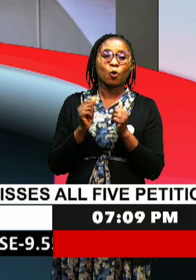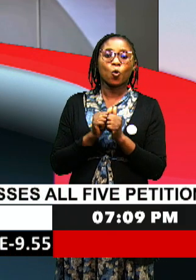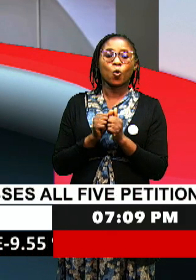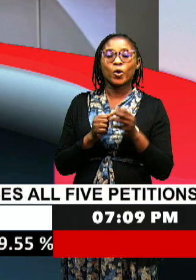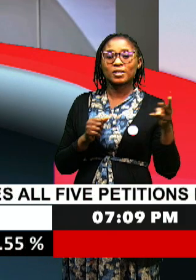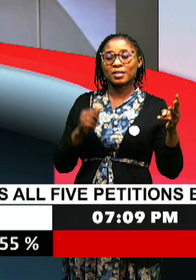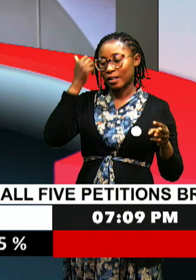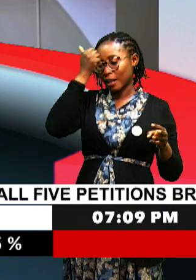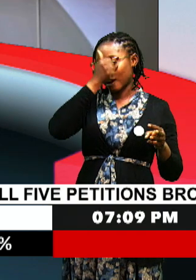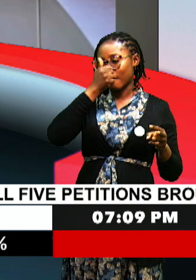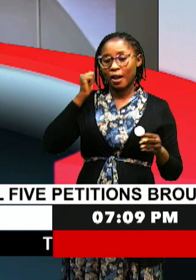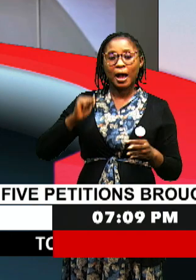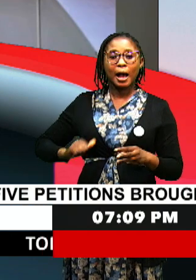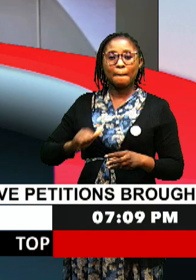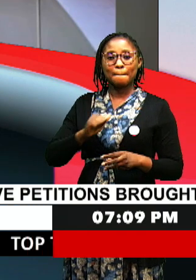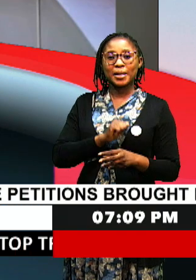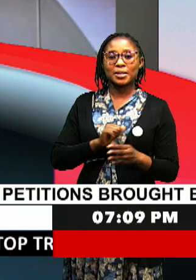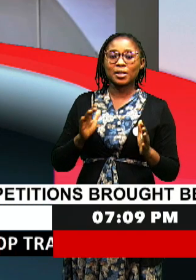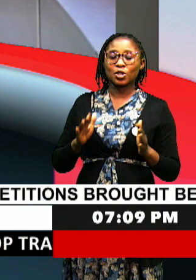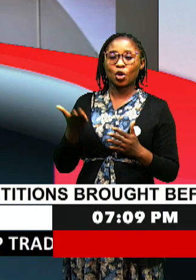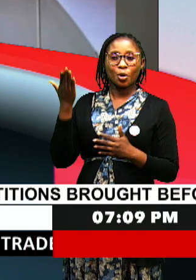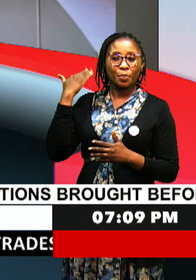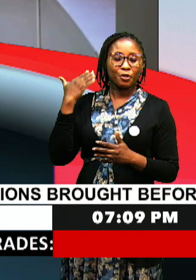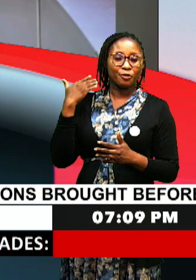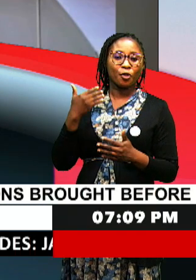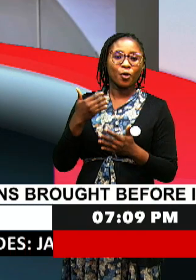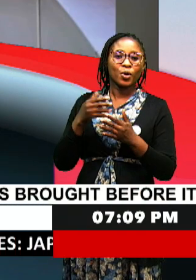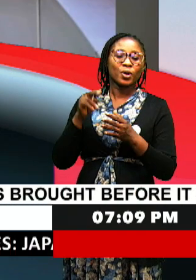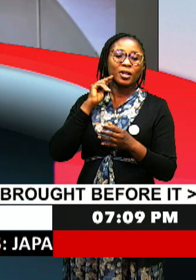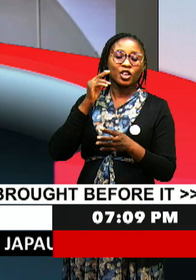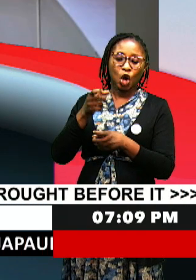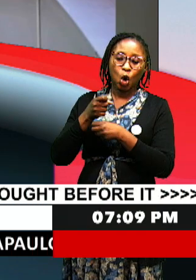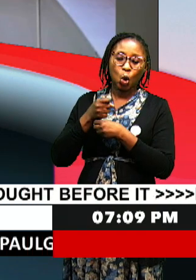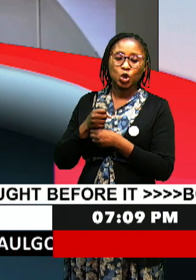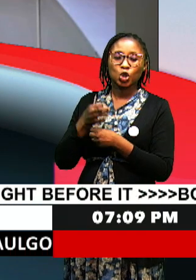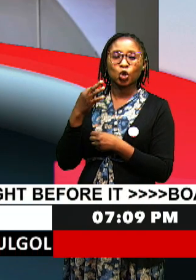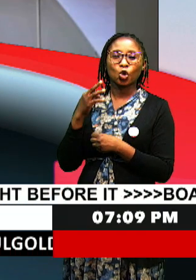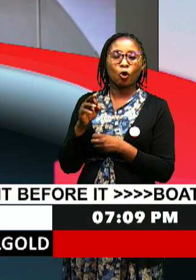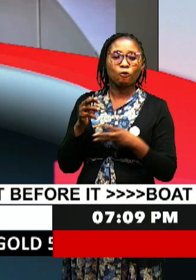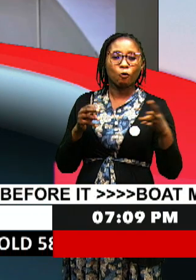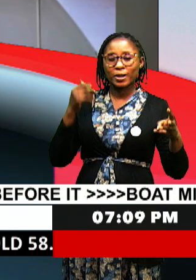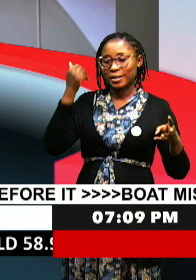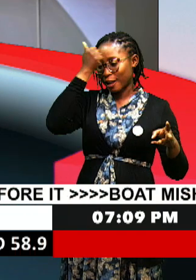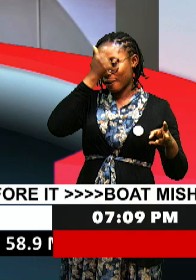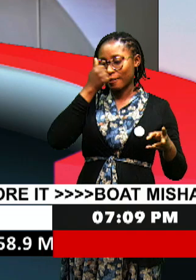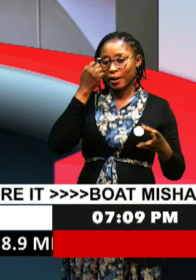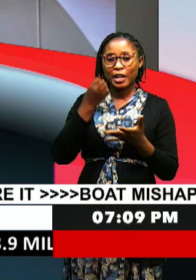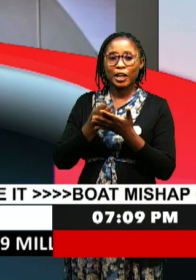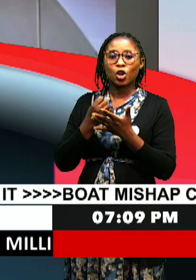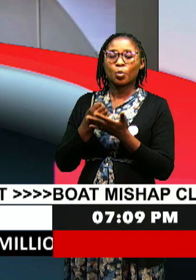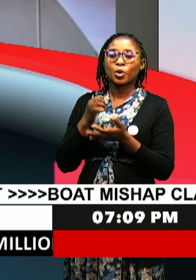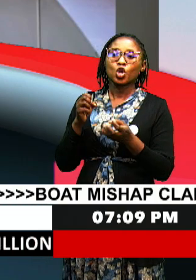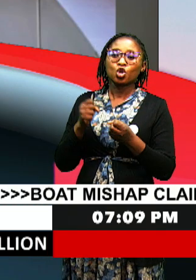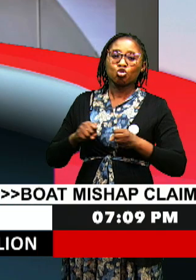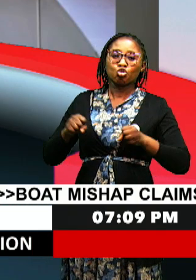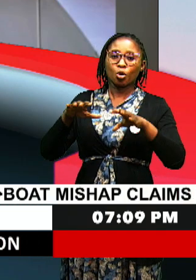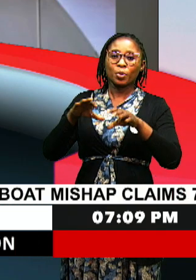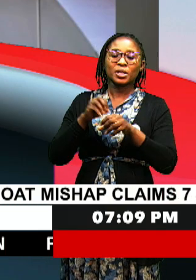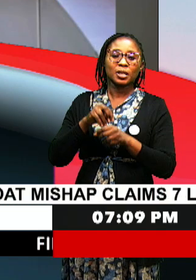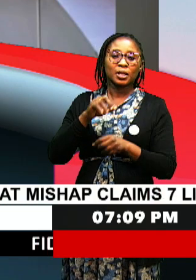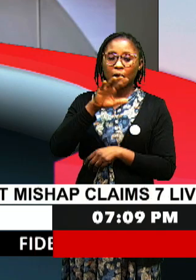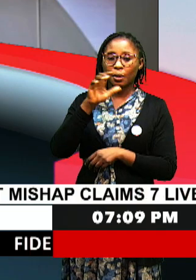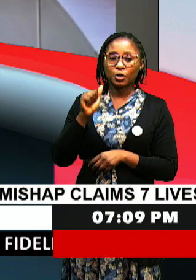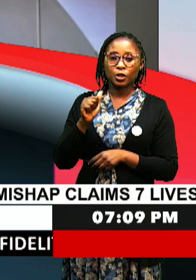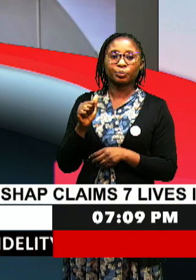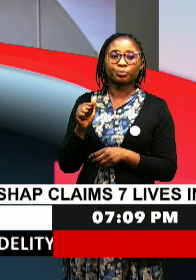West African ambassadors ahead of Nigeria's hosting of the West African Economic Summit in Abuja.